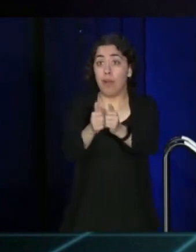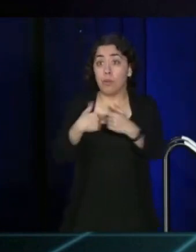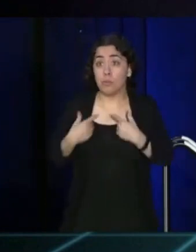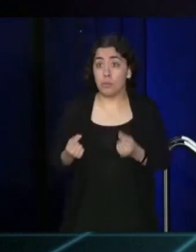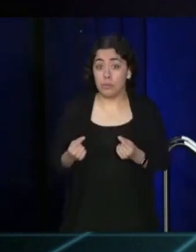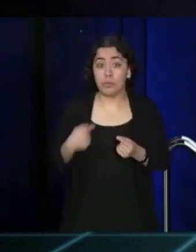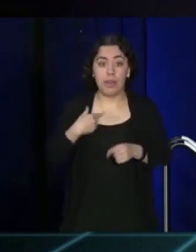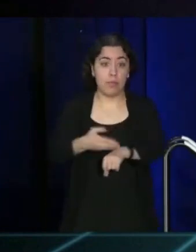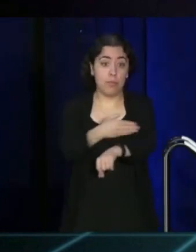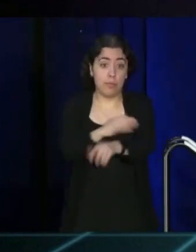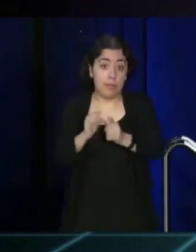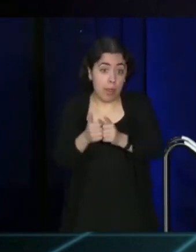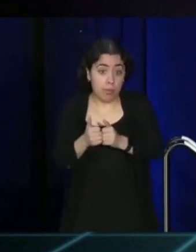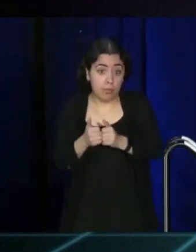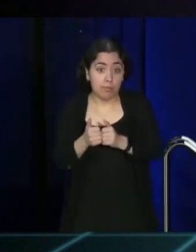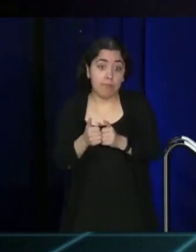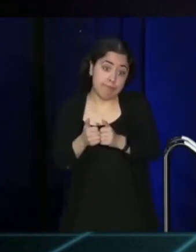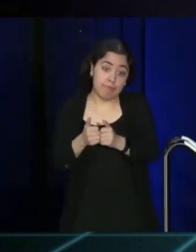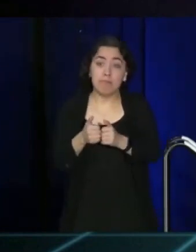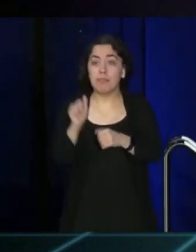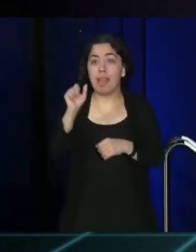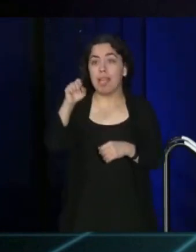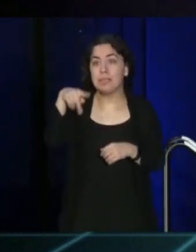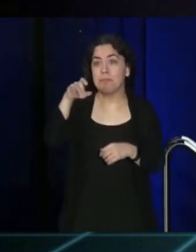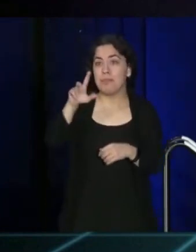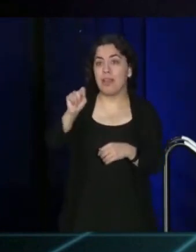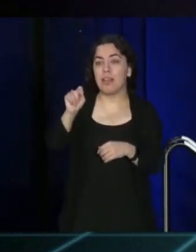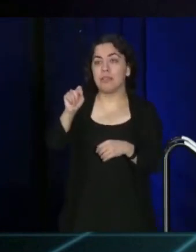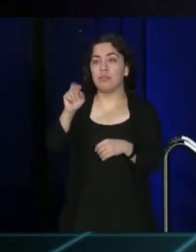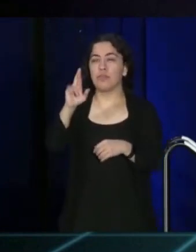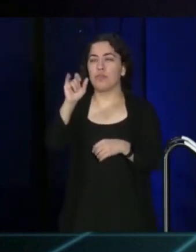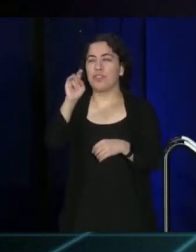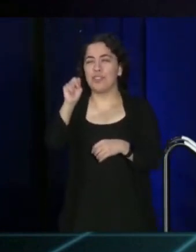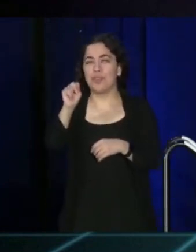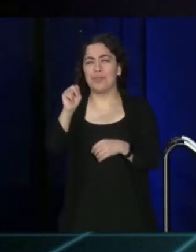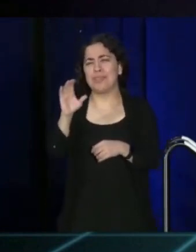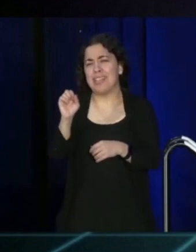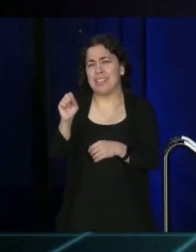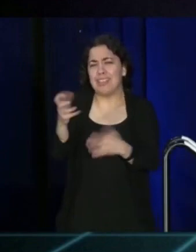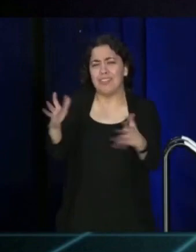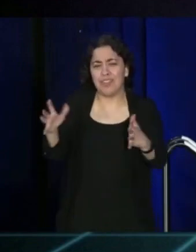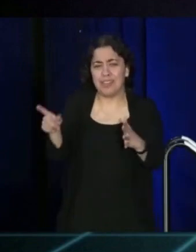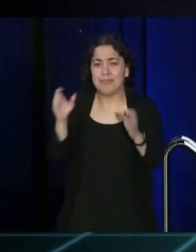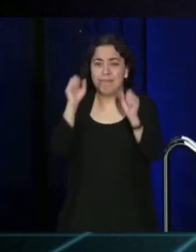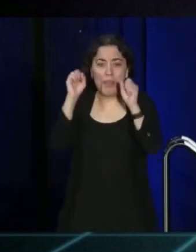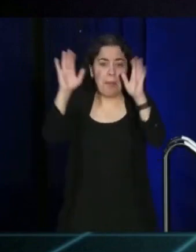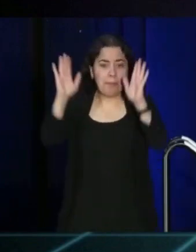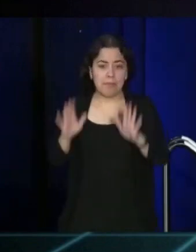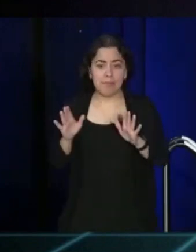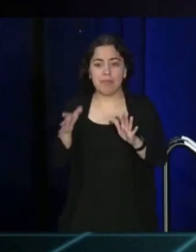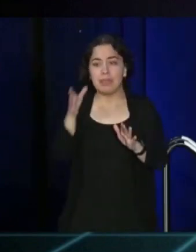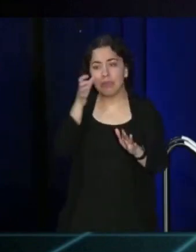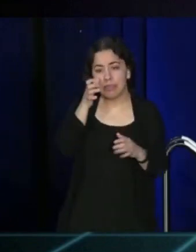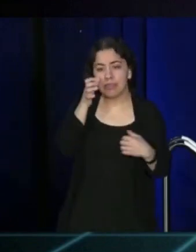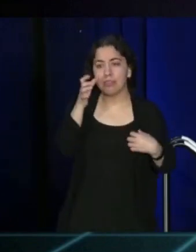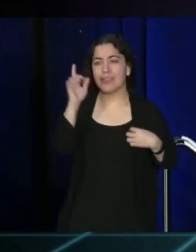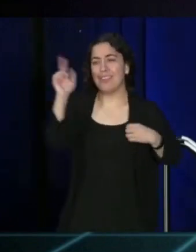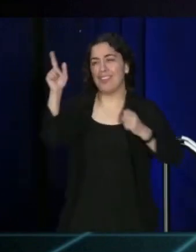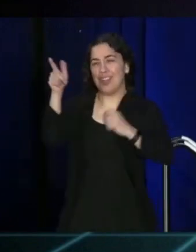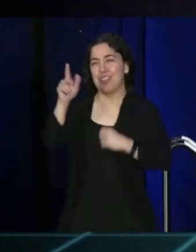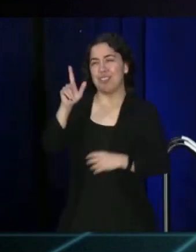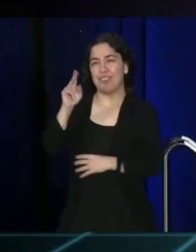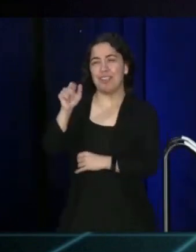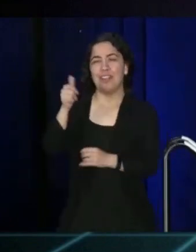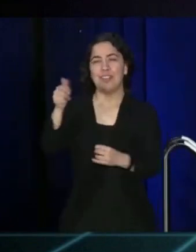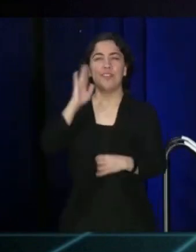better with aspect ratio. That was it. Just some CSS. It's amazing. Again, yeah, listen to Yuna later today. She's going to